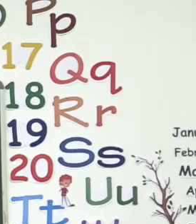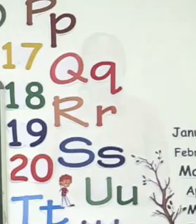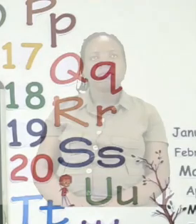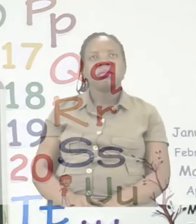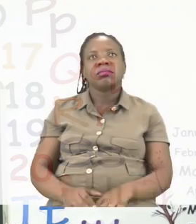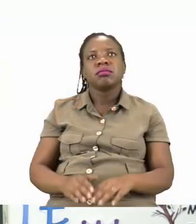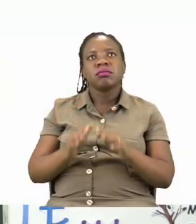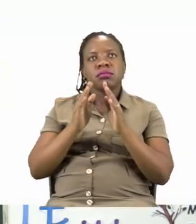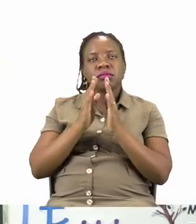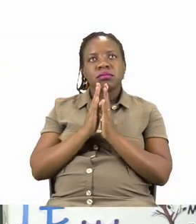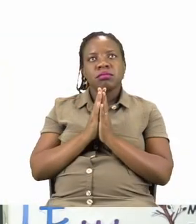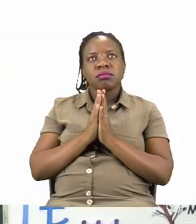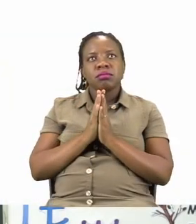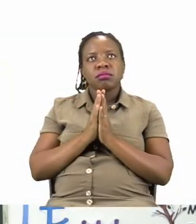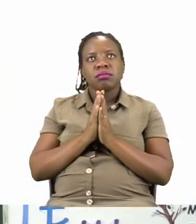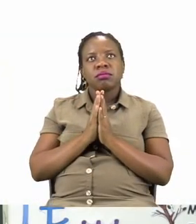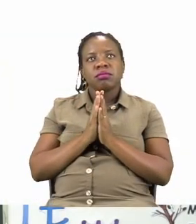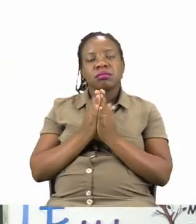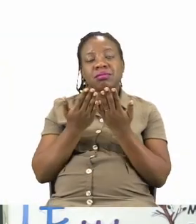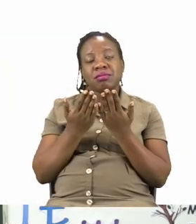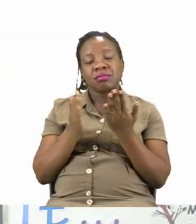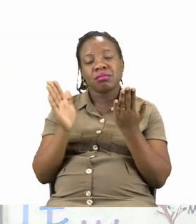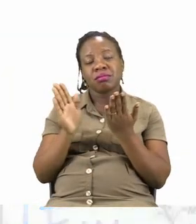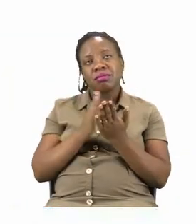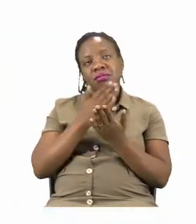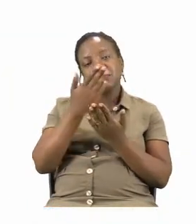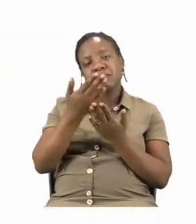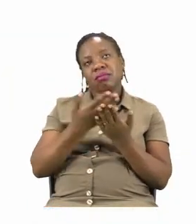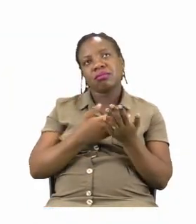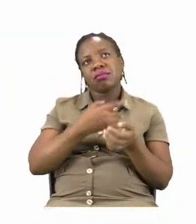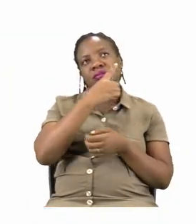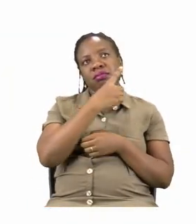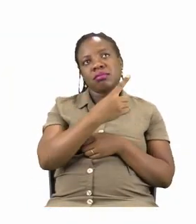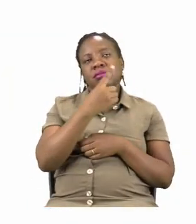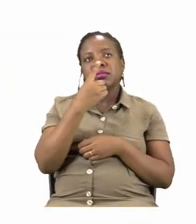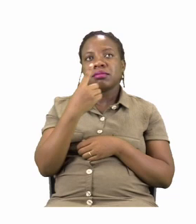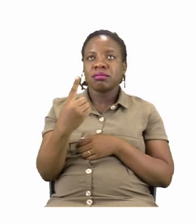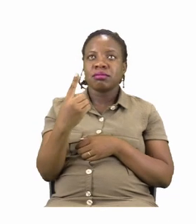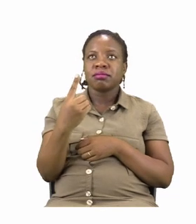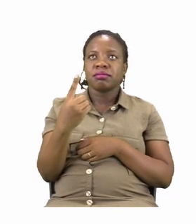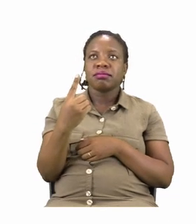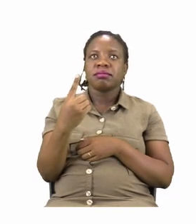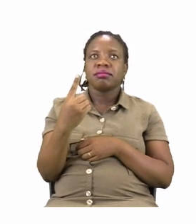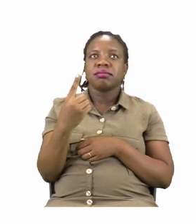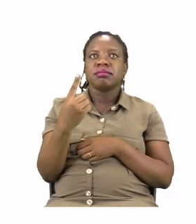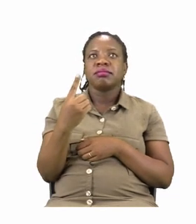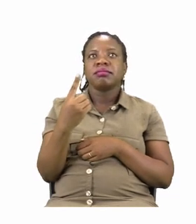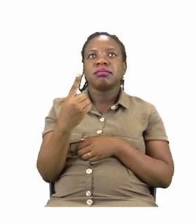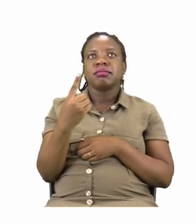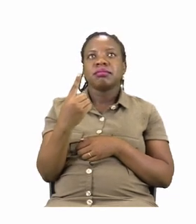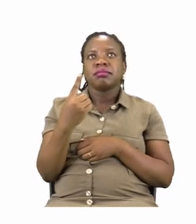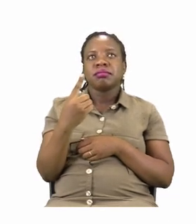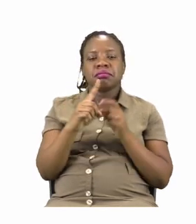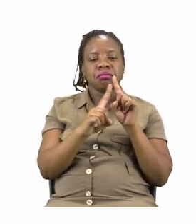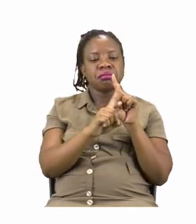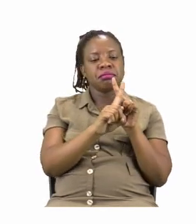Let's start this part of our lesson on page 11. Now here we are